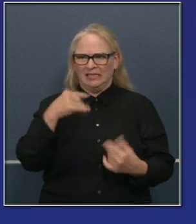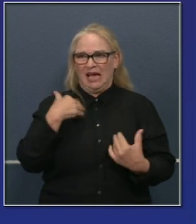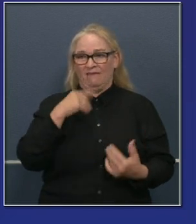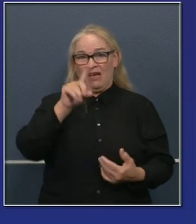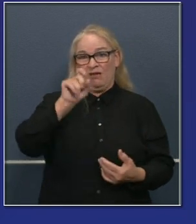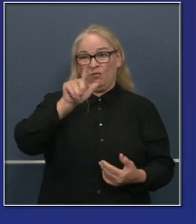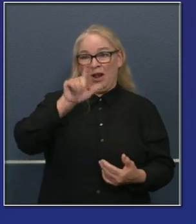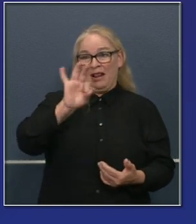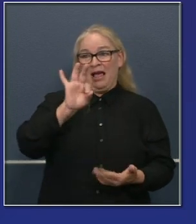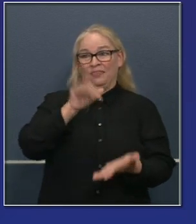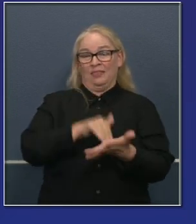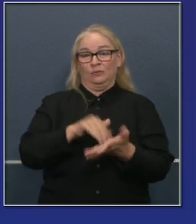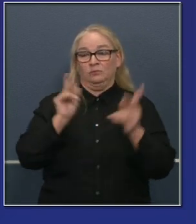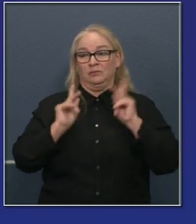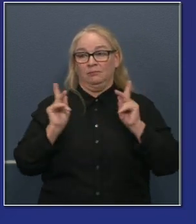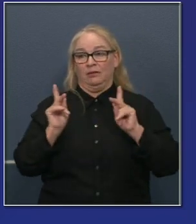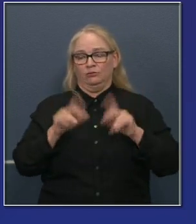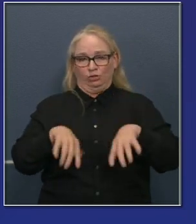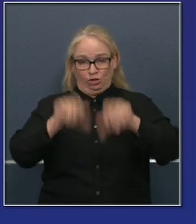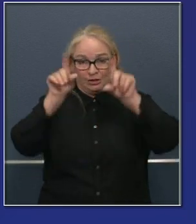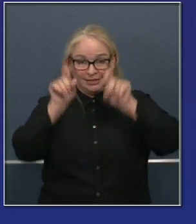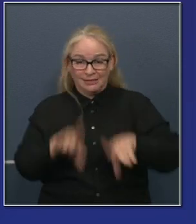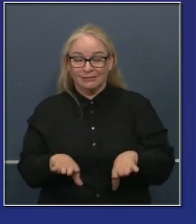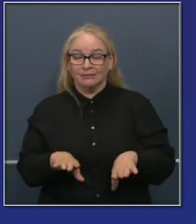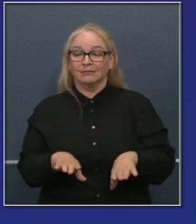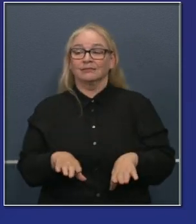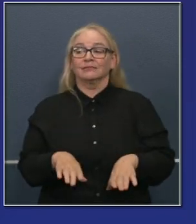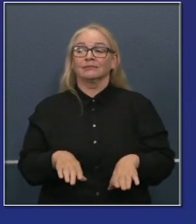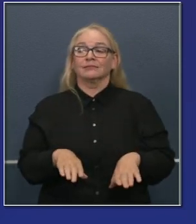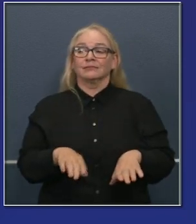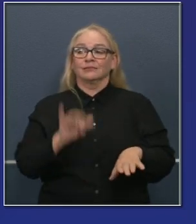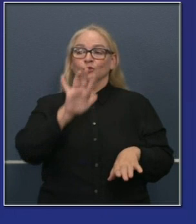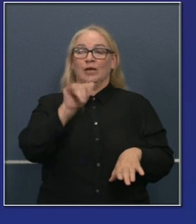129,000 people on July 16th. You'll see the number,